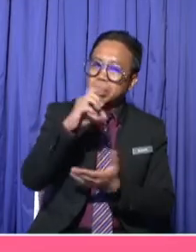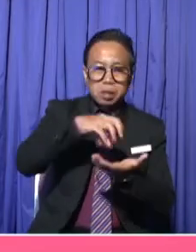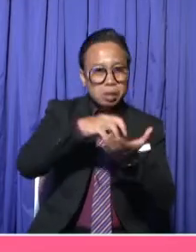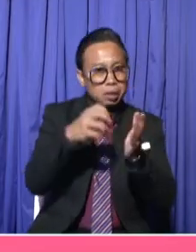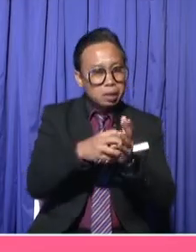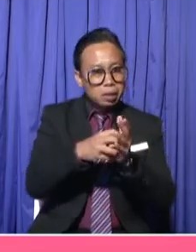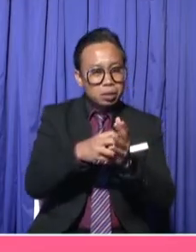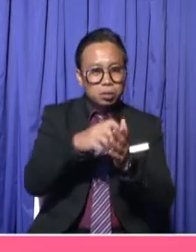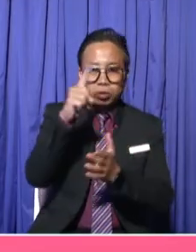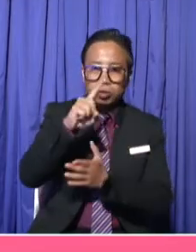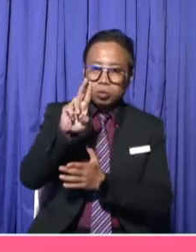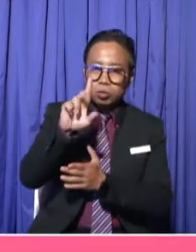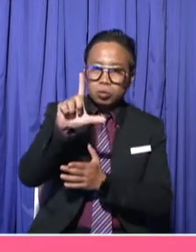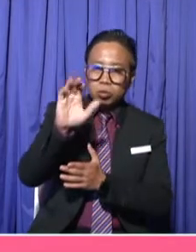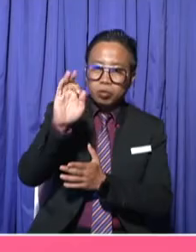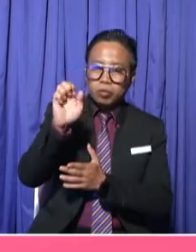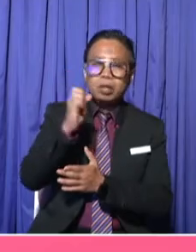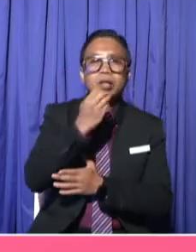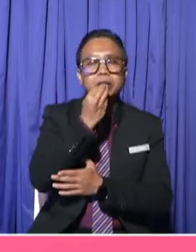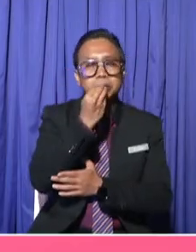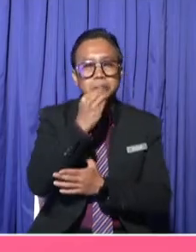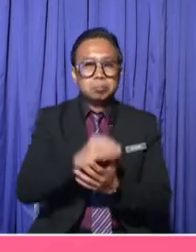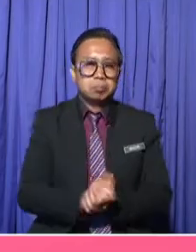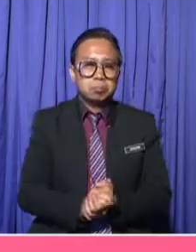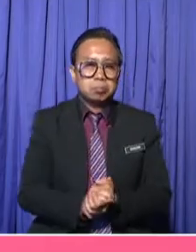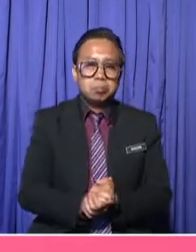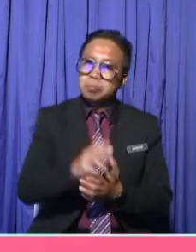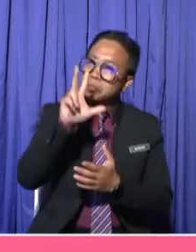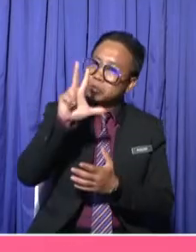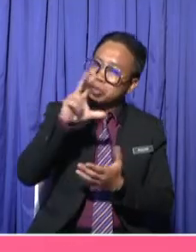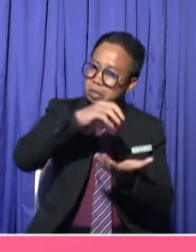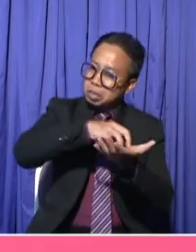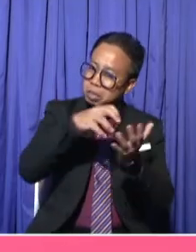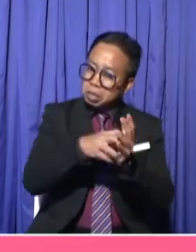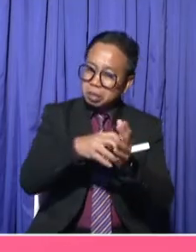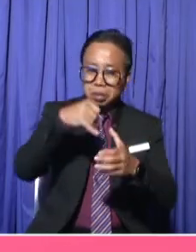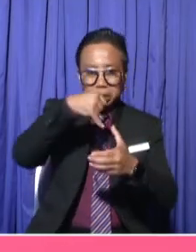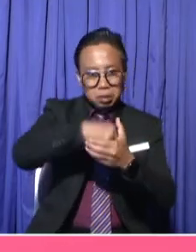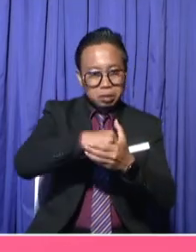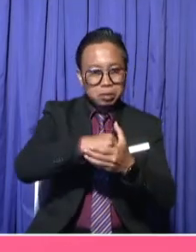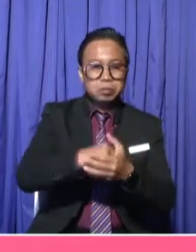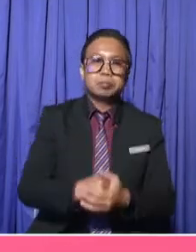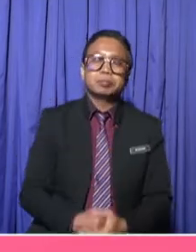that Zulfa ate? There are 3 cakes in this slide.